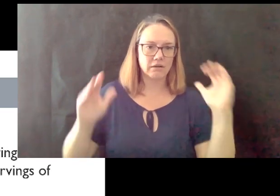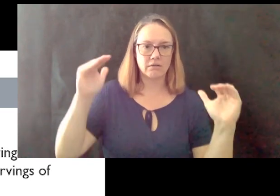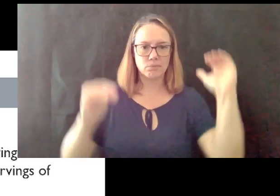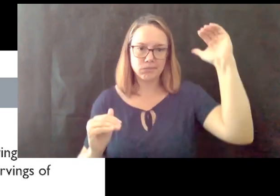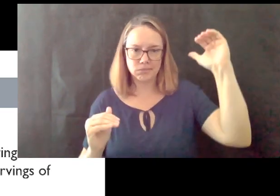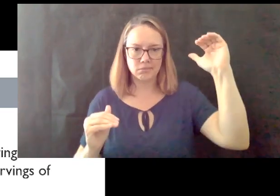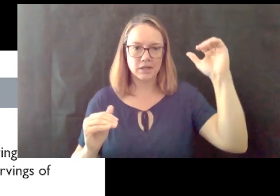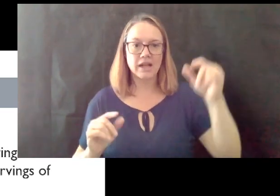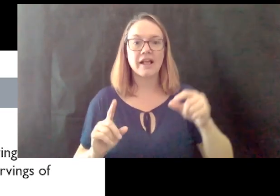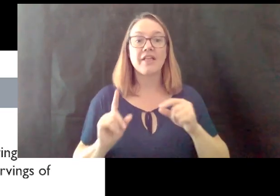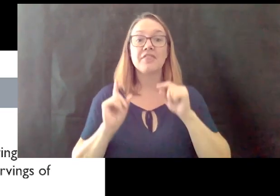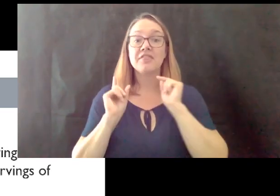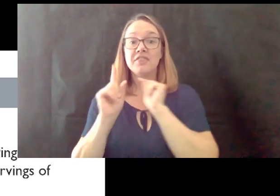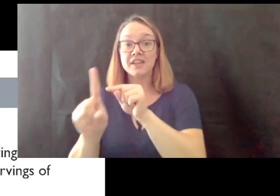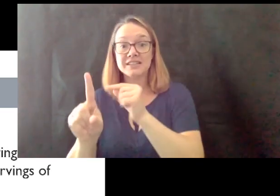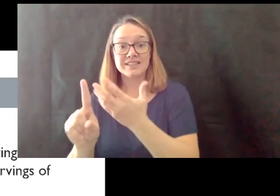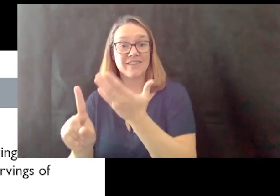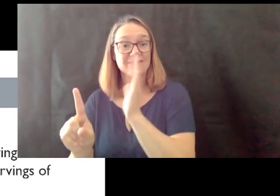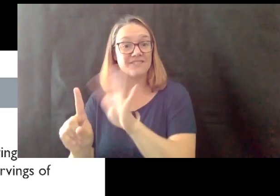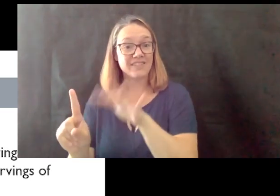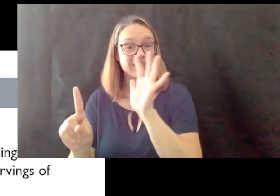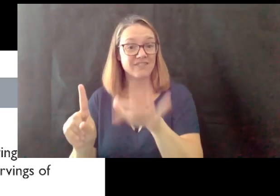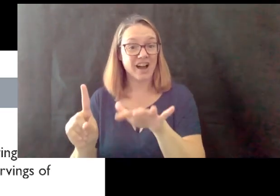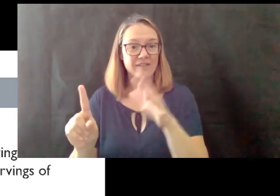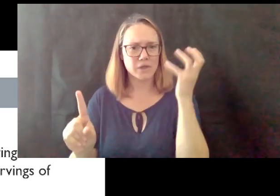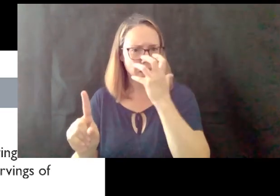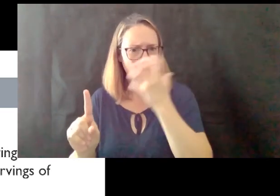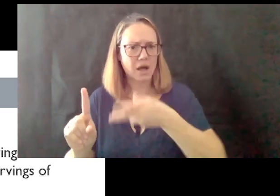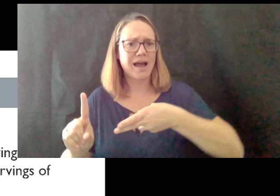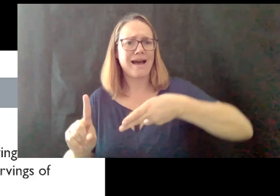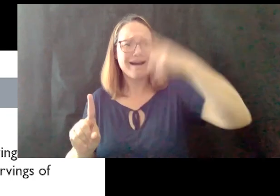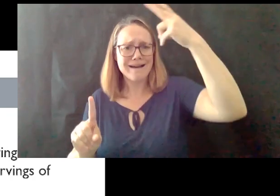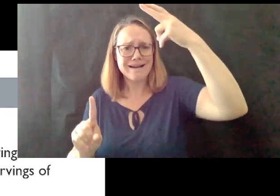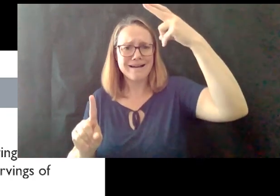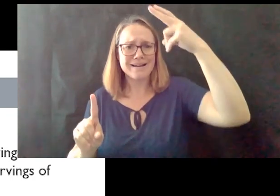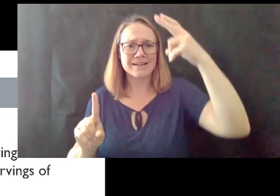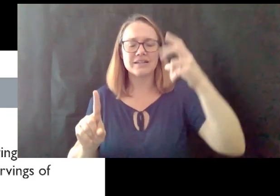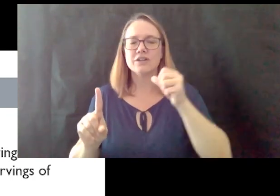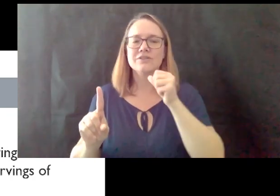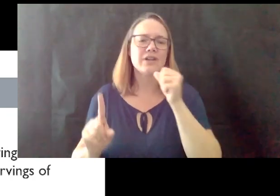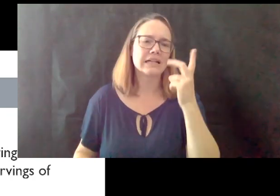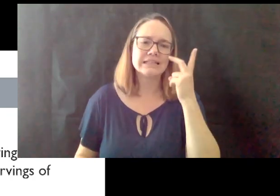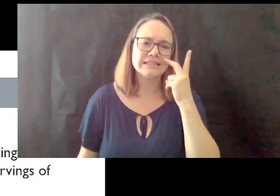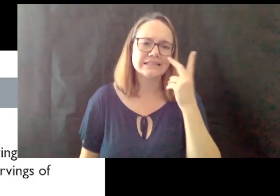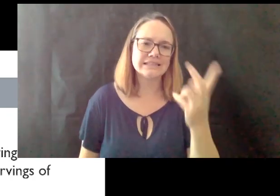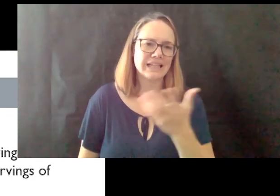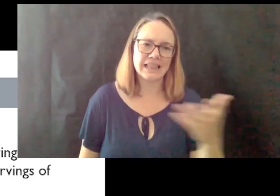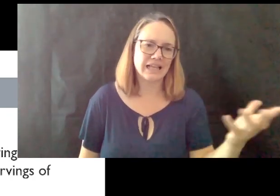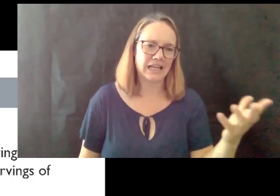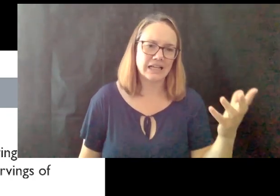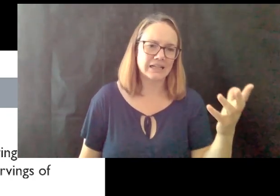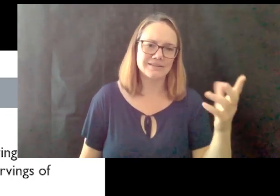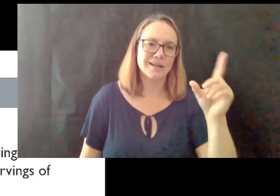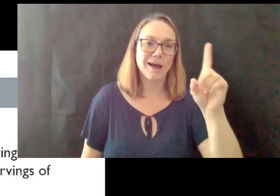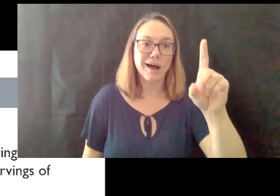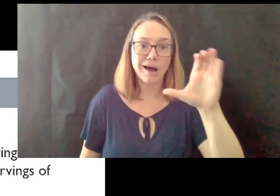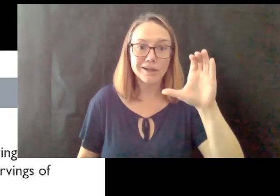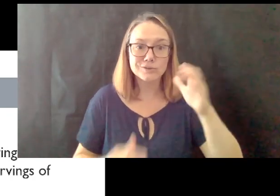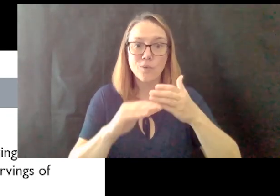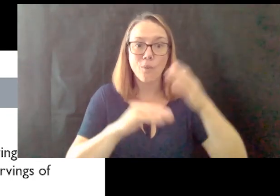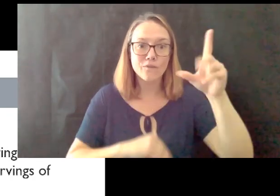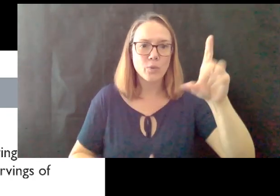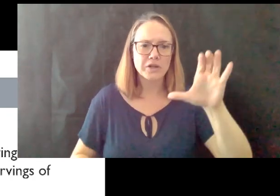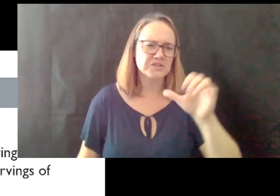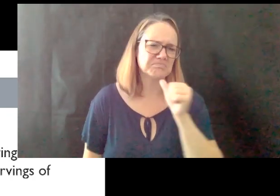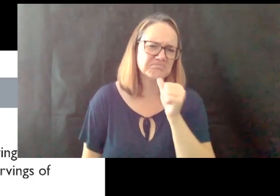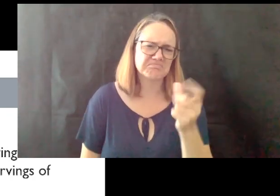37. Oh, here's something over here. This one has 55. That's way high. You're not going to see things